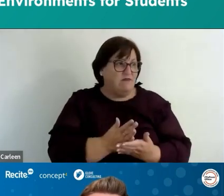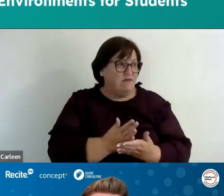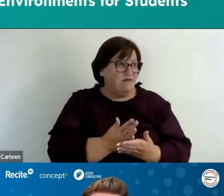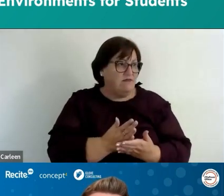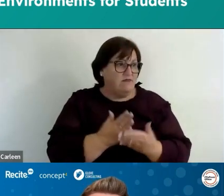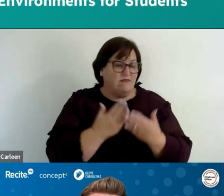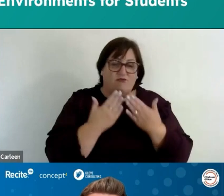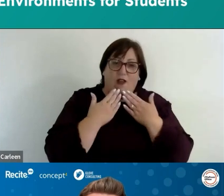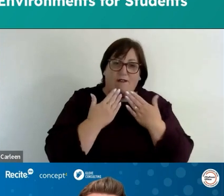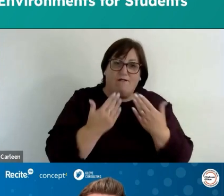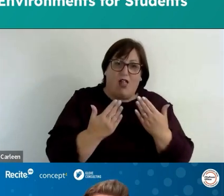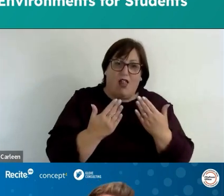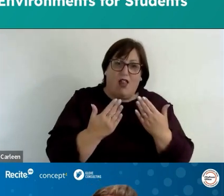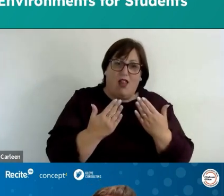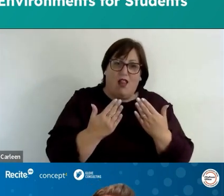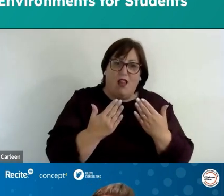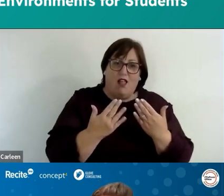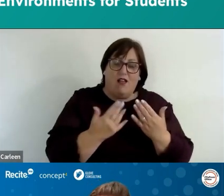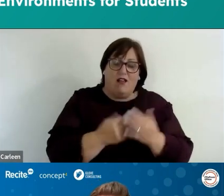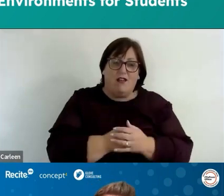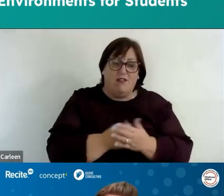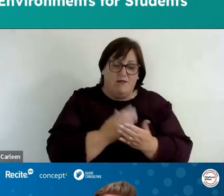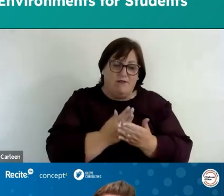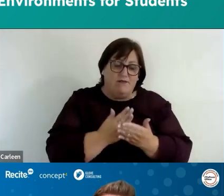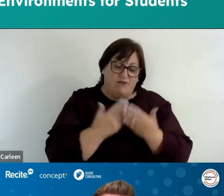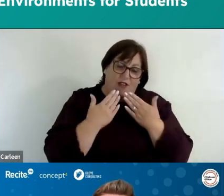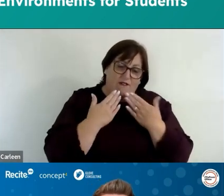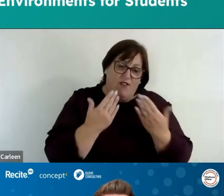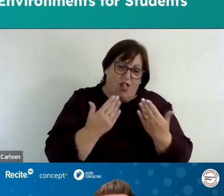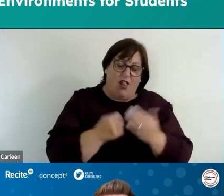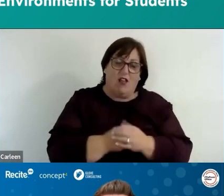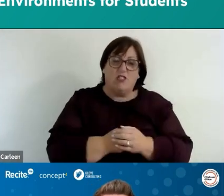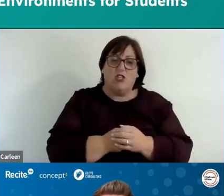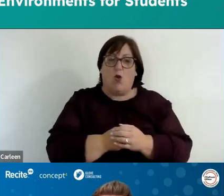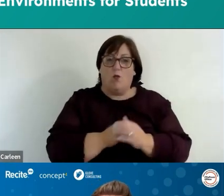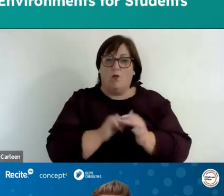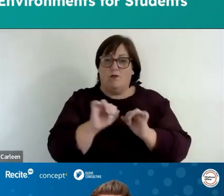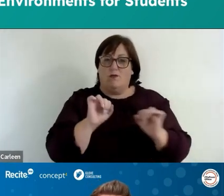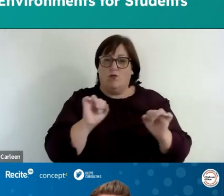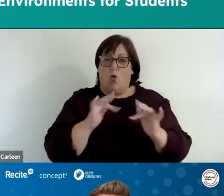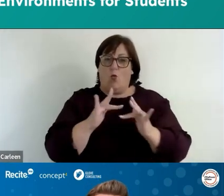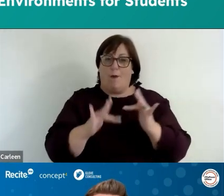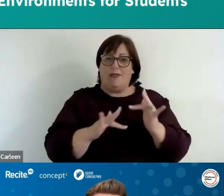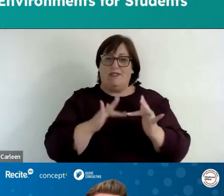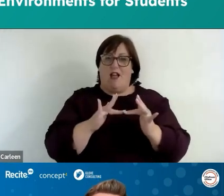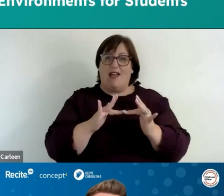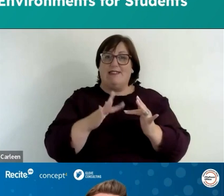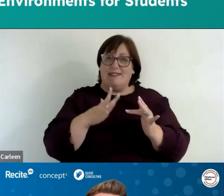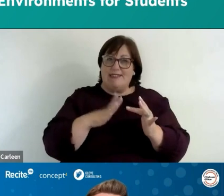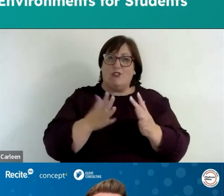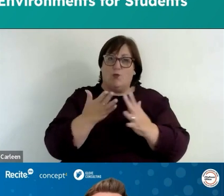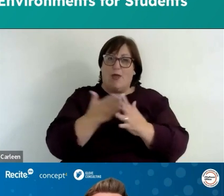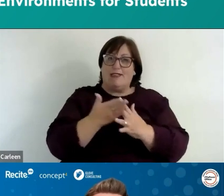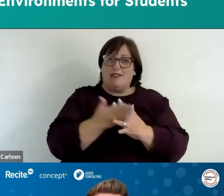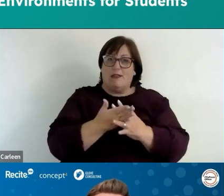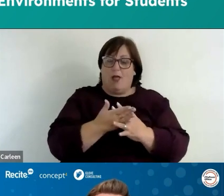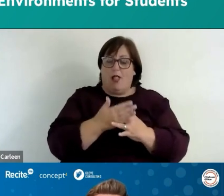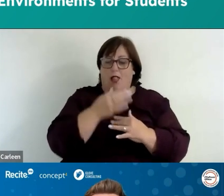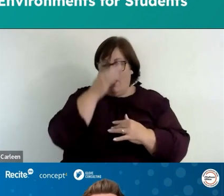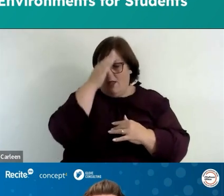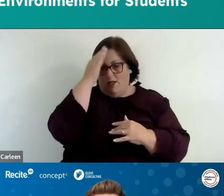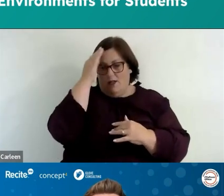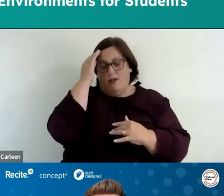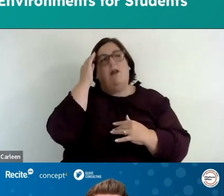support. So having a website that's accessible and built right, but also having a website that has these tools that makes it